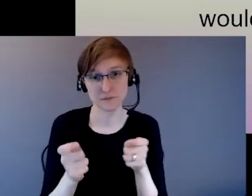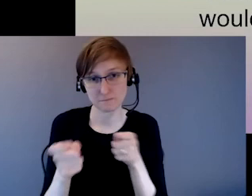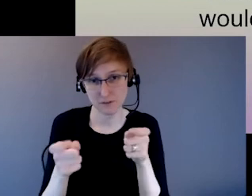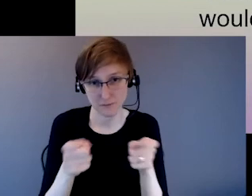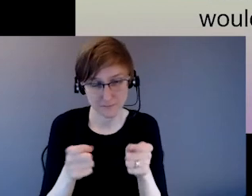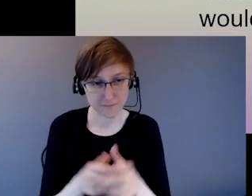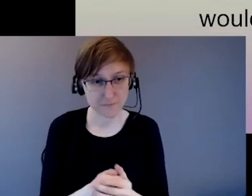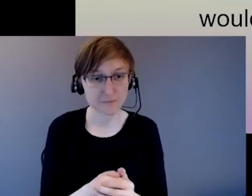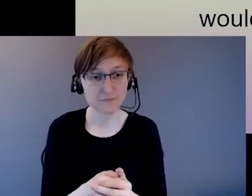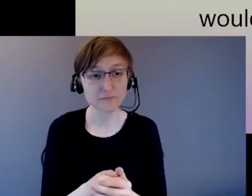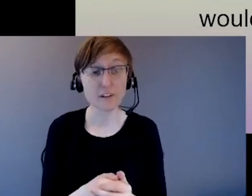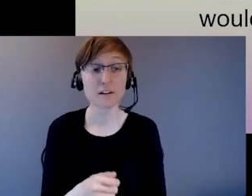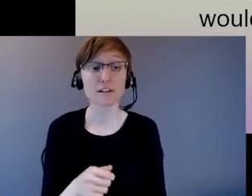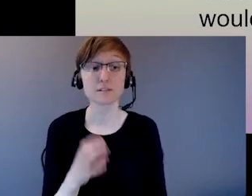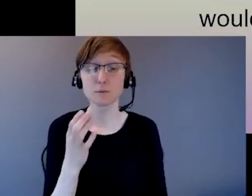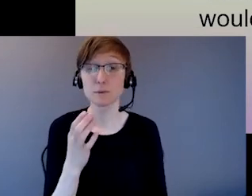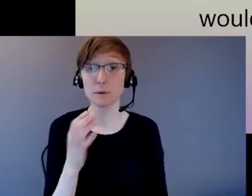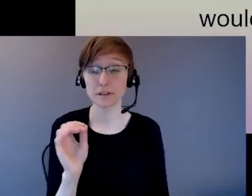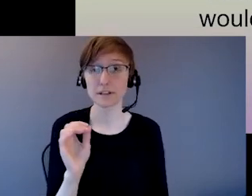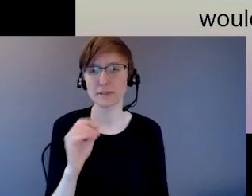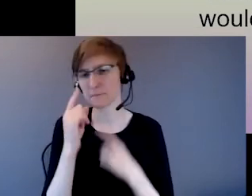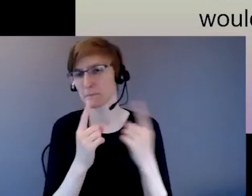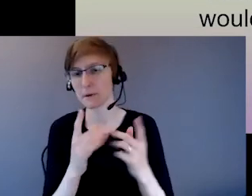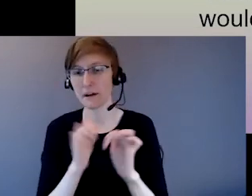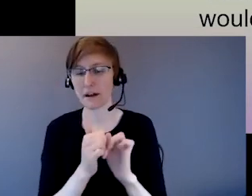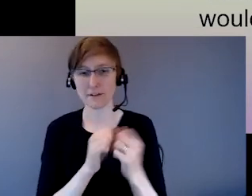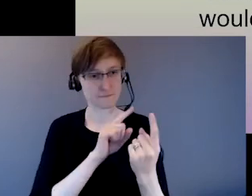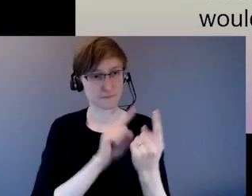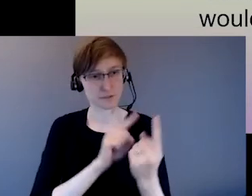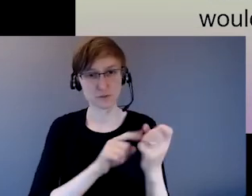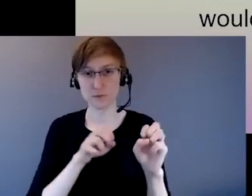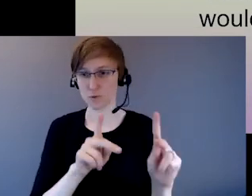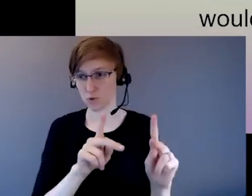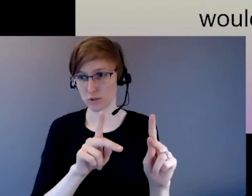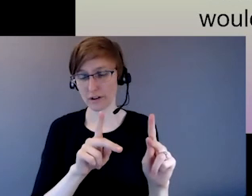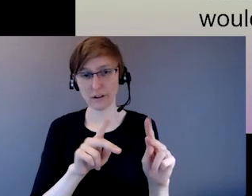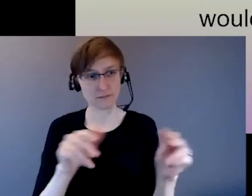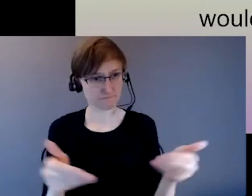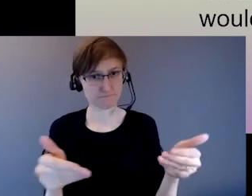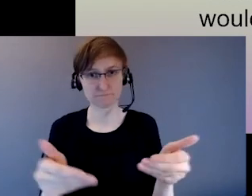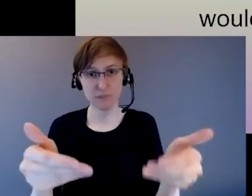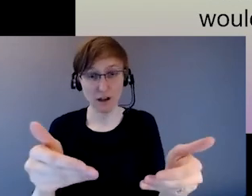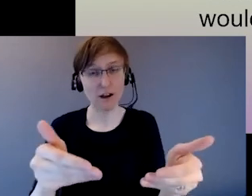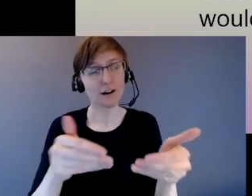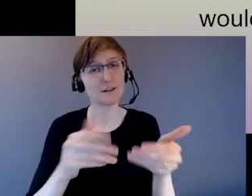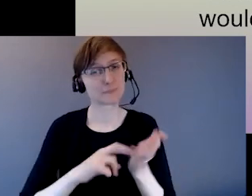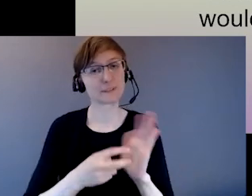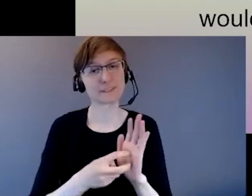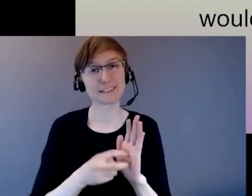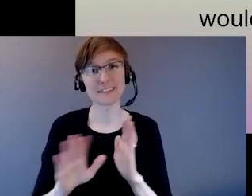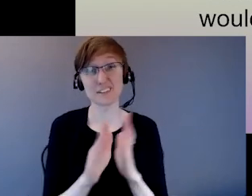create mentorship opportunities will be more likely to retain the very best talent, attract new talent and